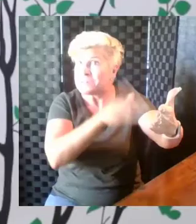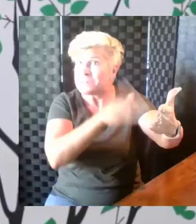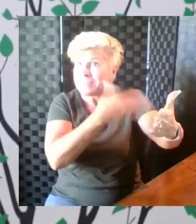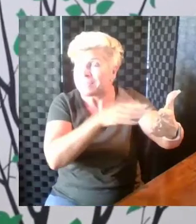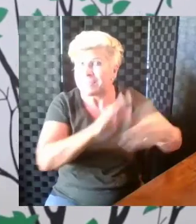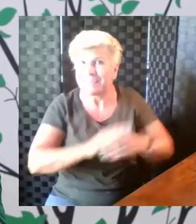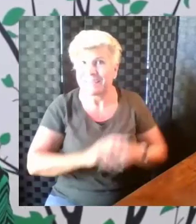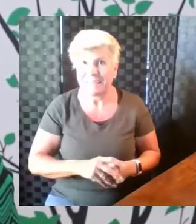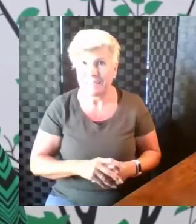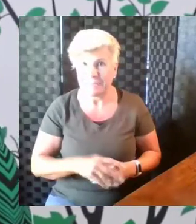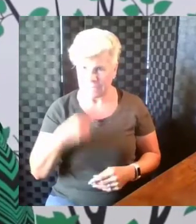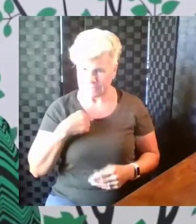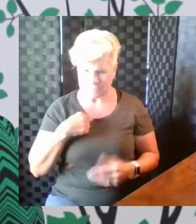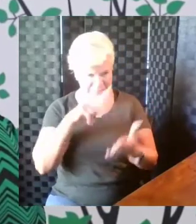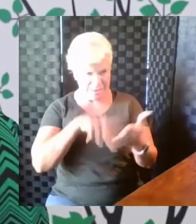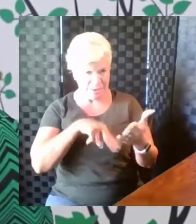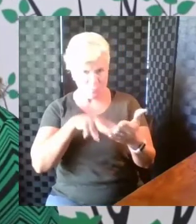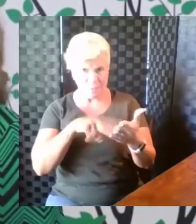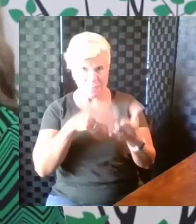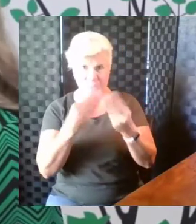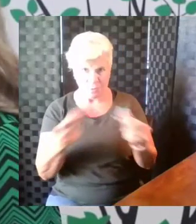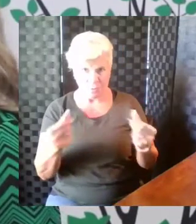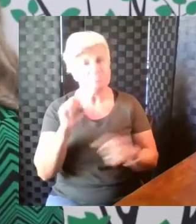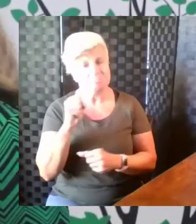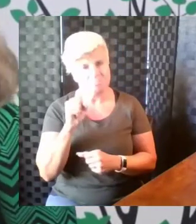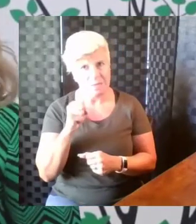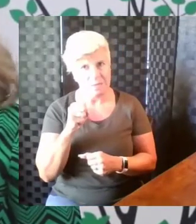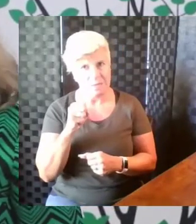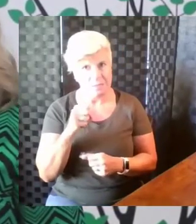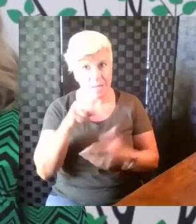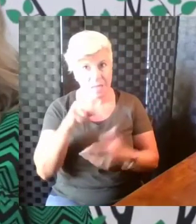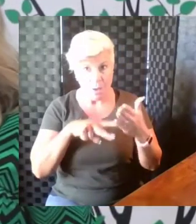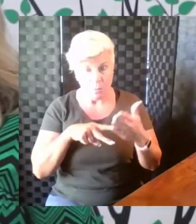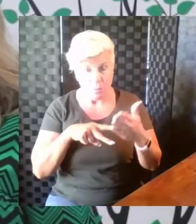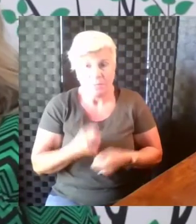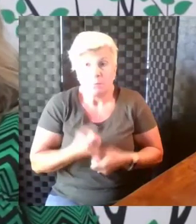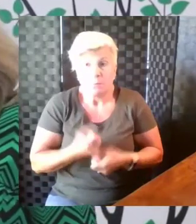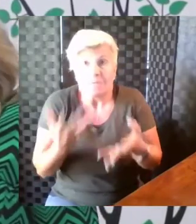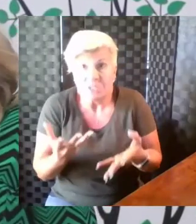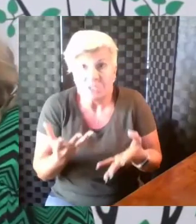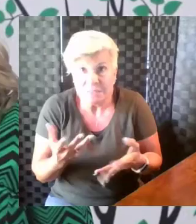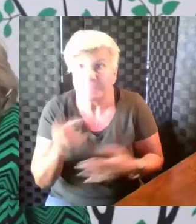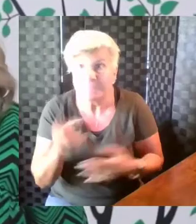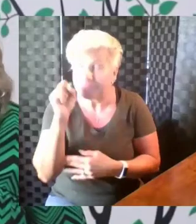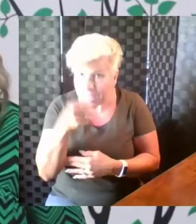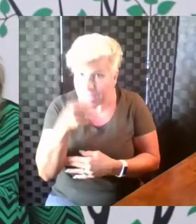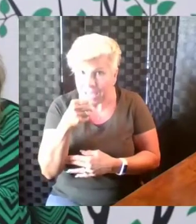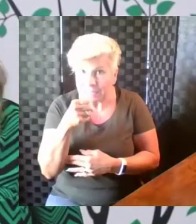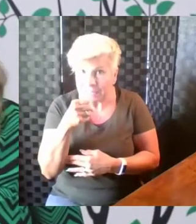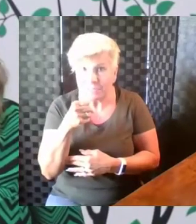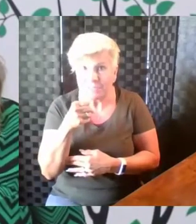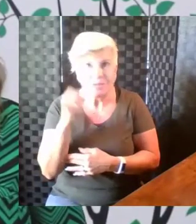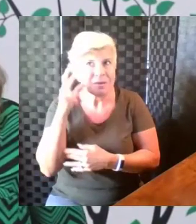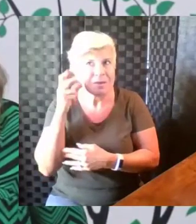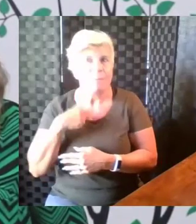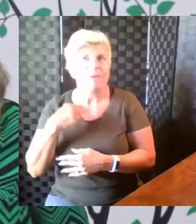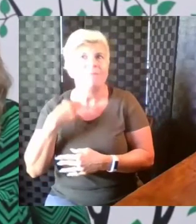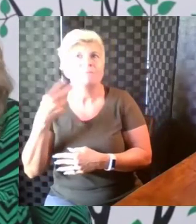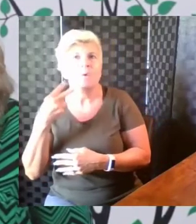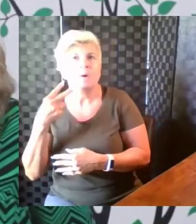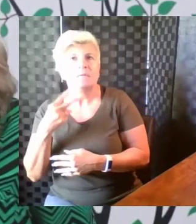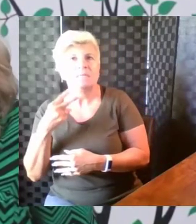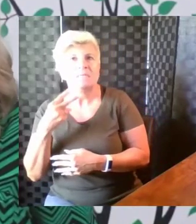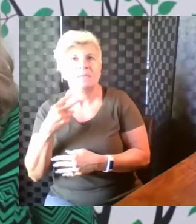I read it smoothly? Yes, I did. Did I read with expression? Yes, because you could hear when I had a